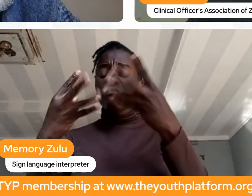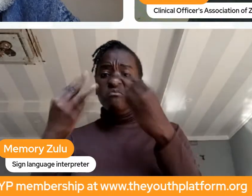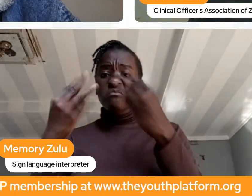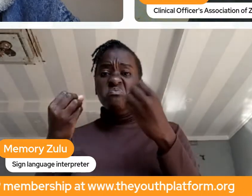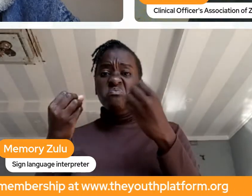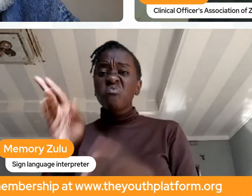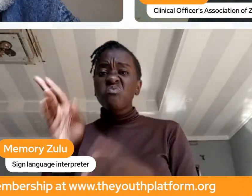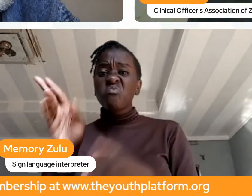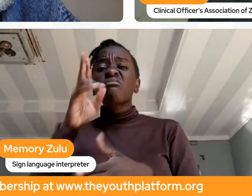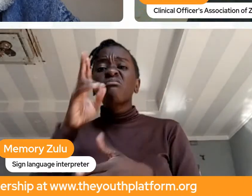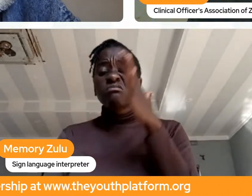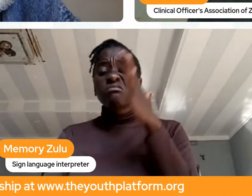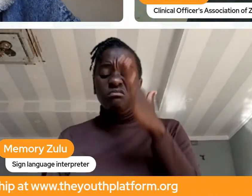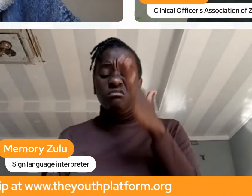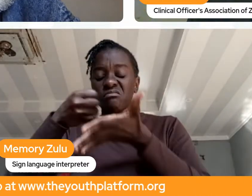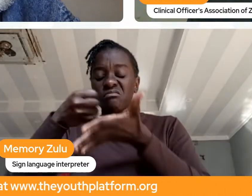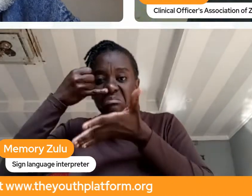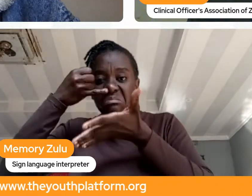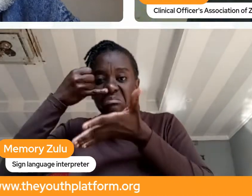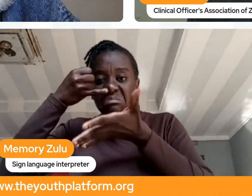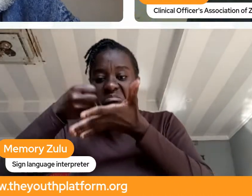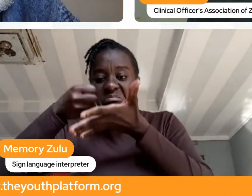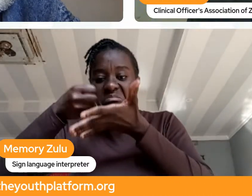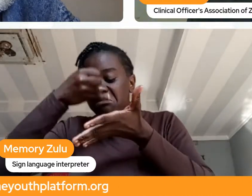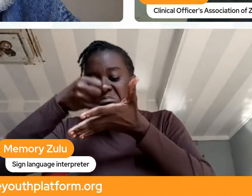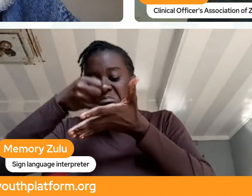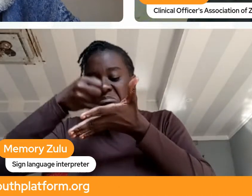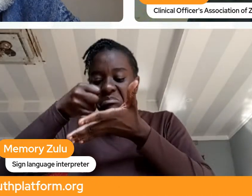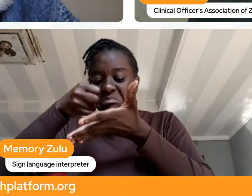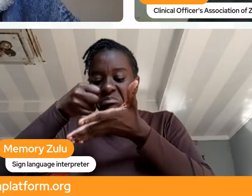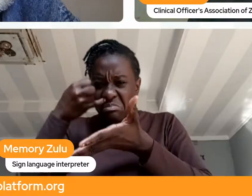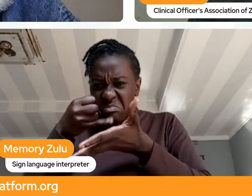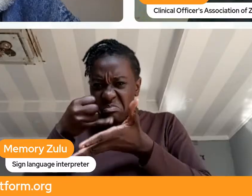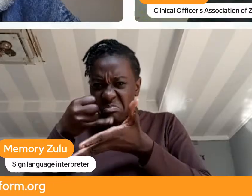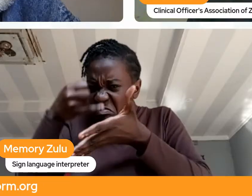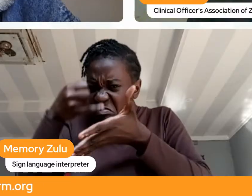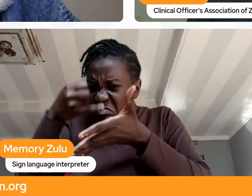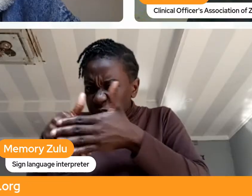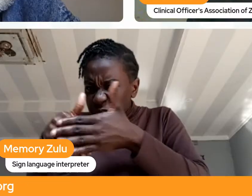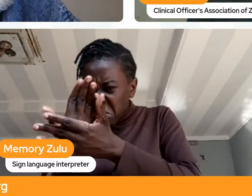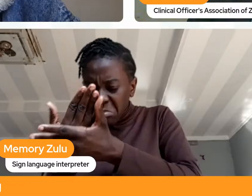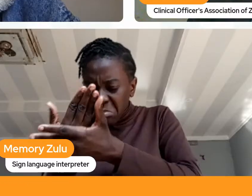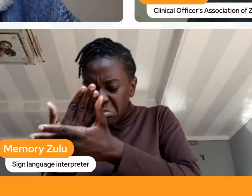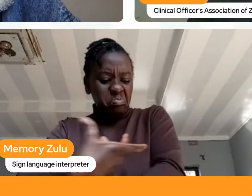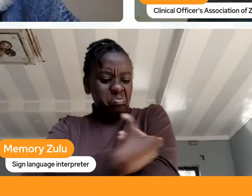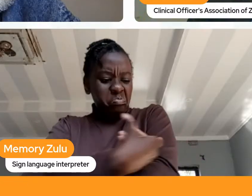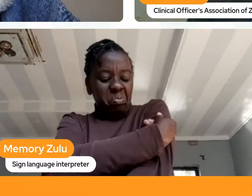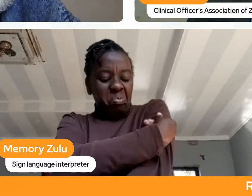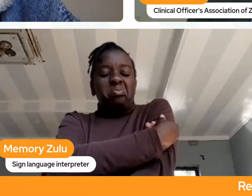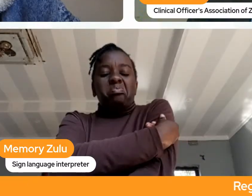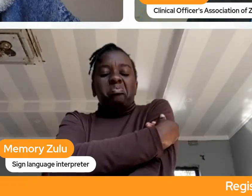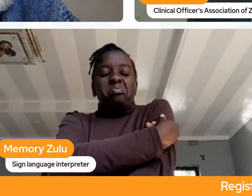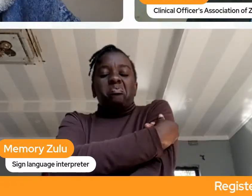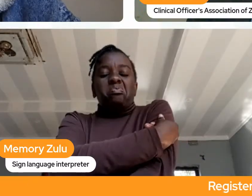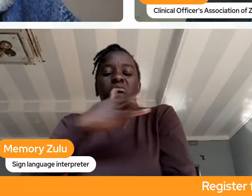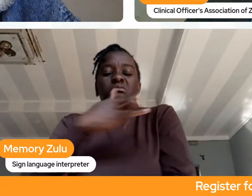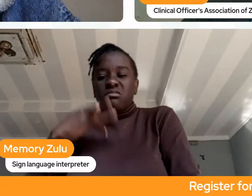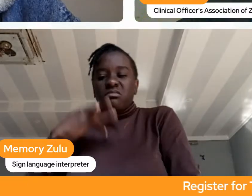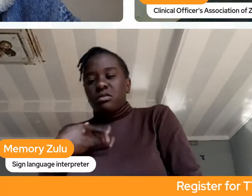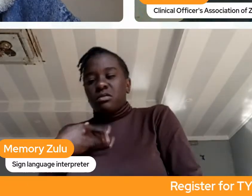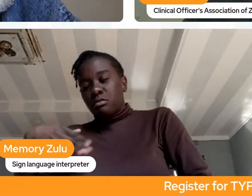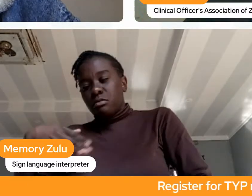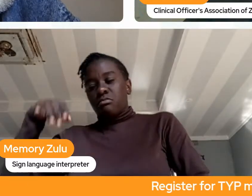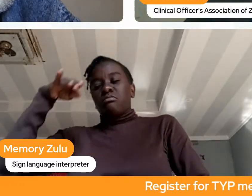share that injection. So remember, HIV also is a sexually transmitted disease, which you can get from there. You can also get